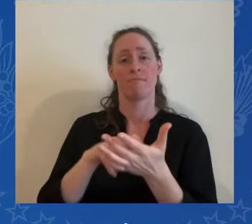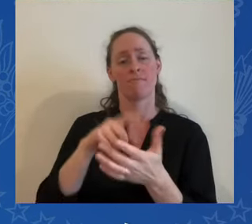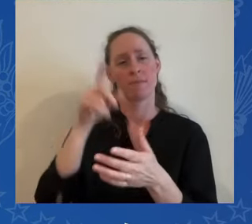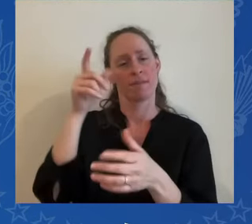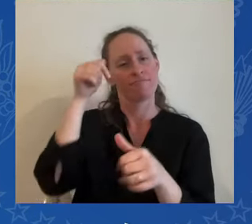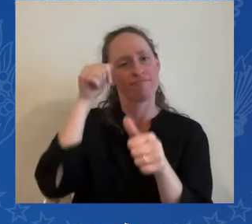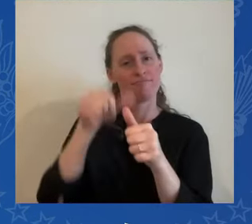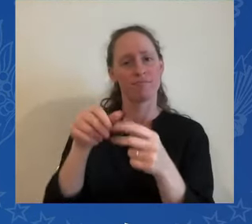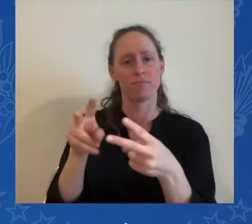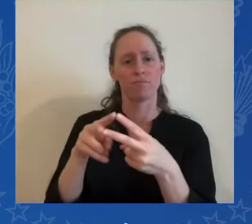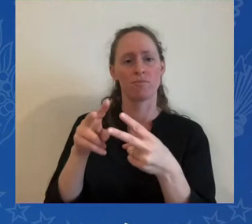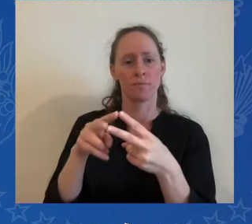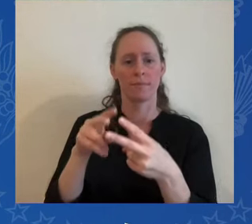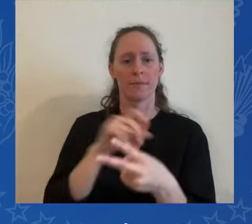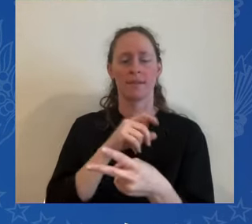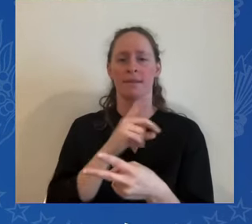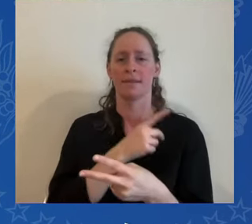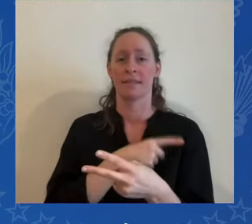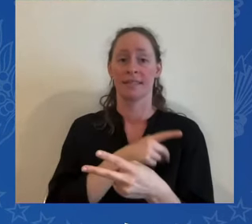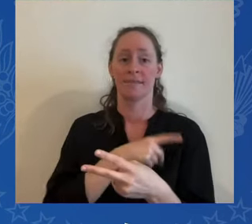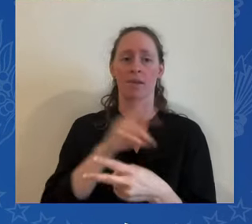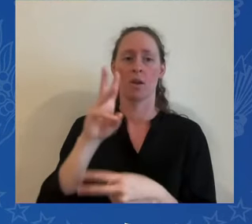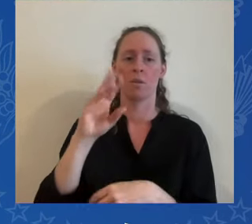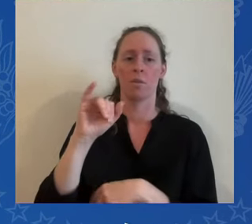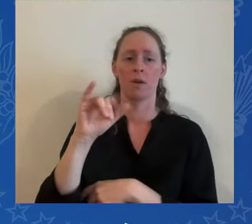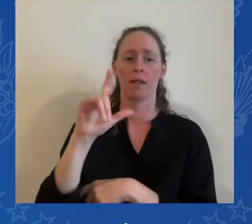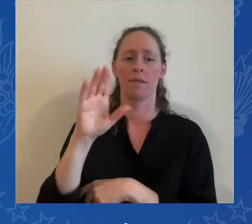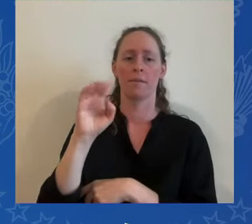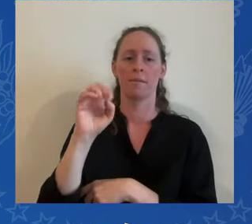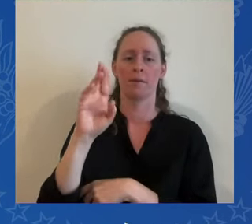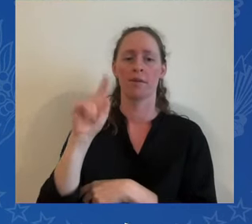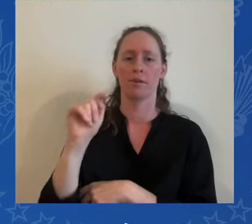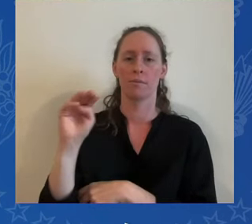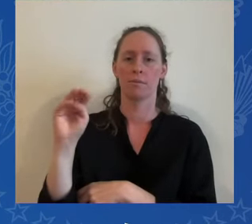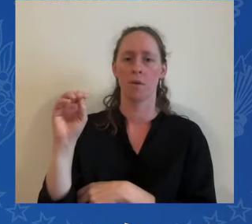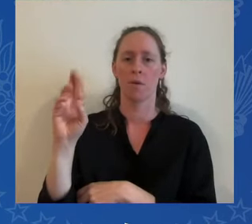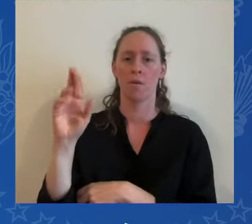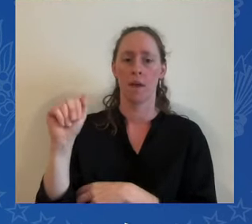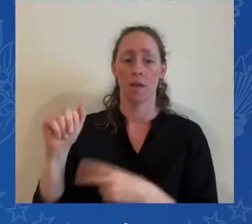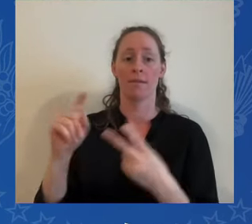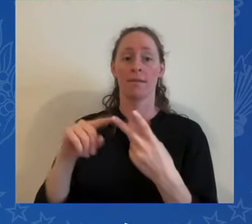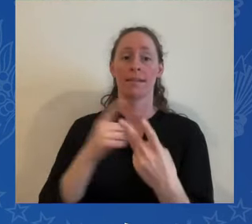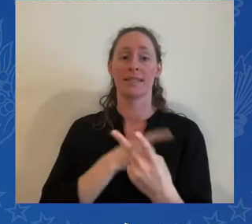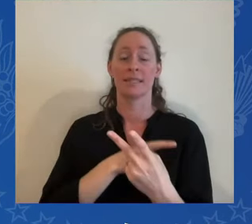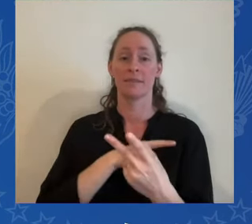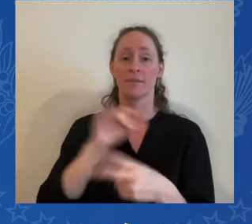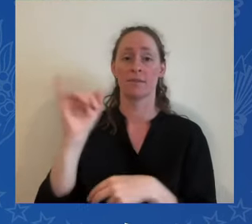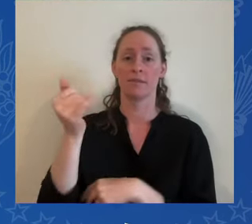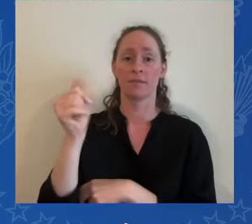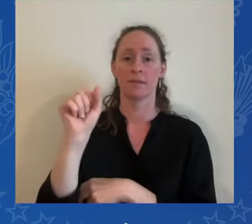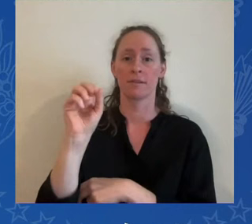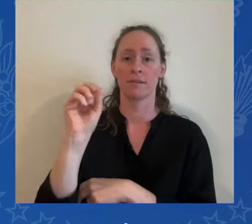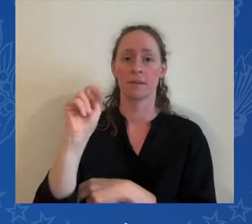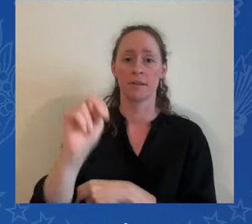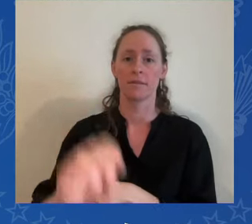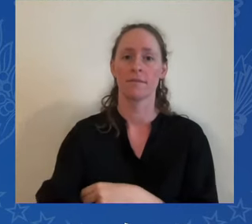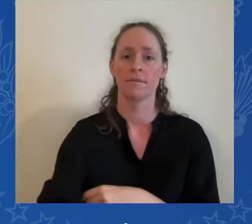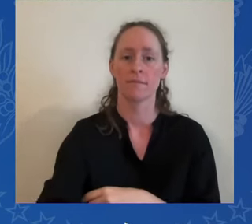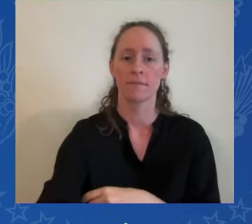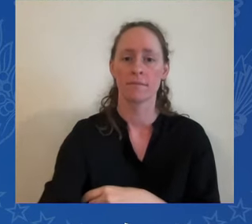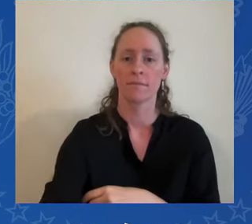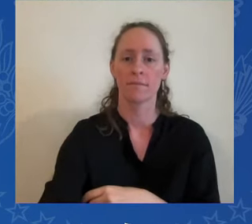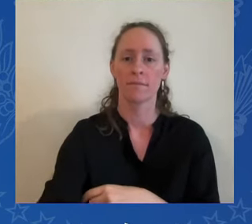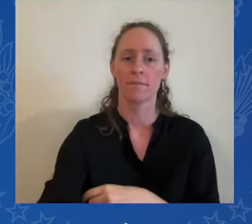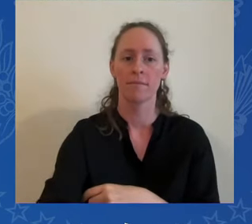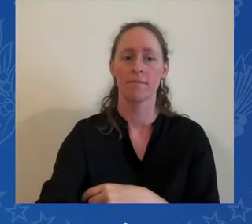Rivera. We honor Detective Sumi Sulan, who is also here today. Here, one day